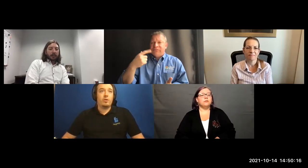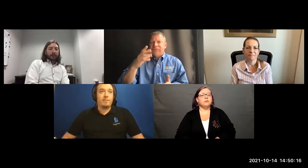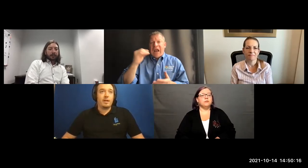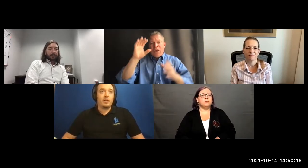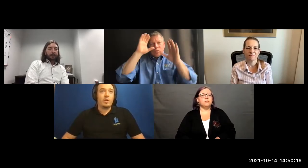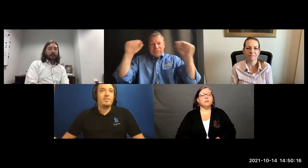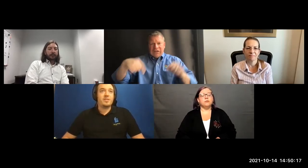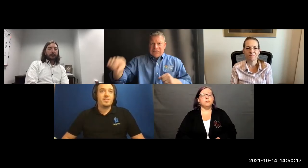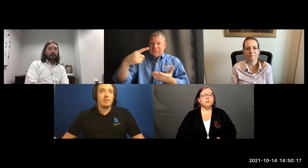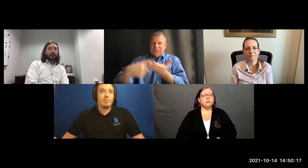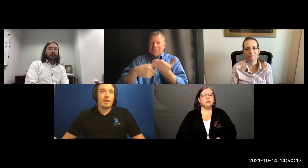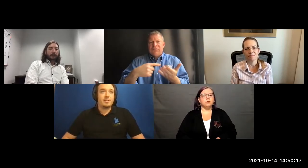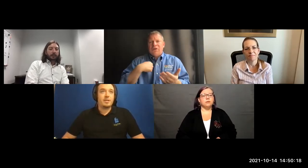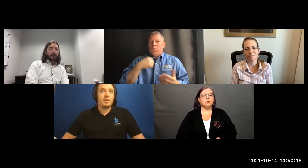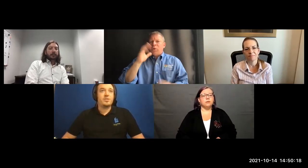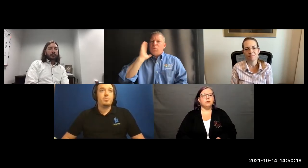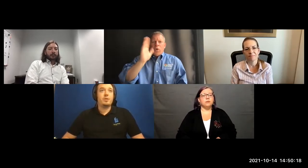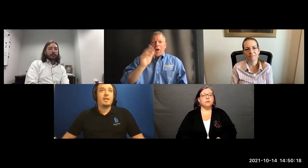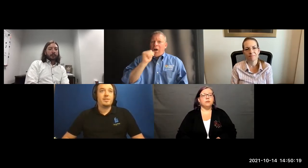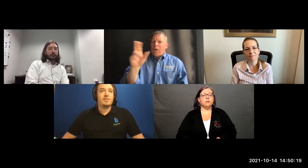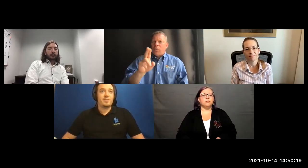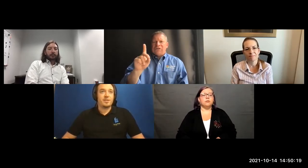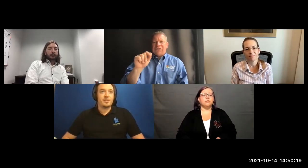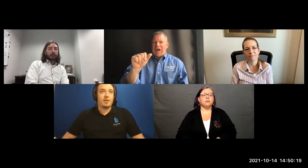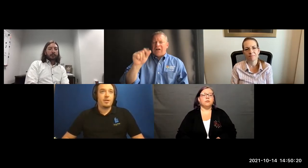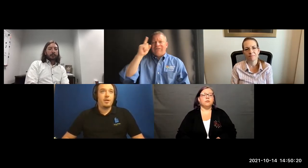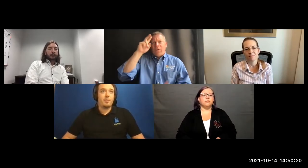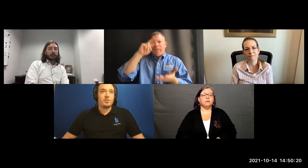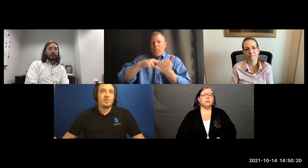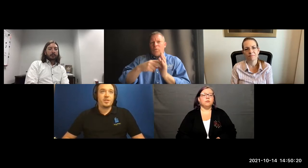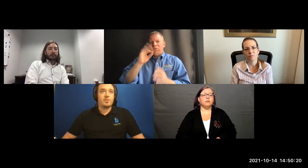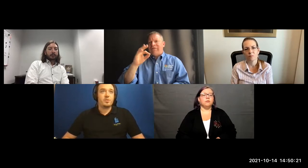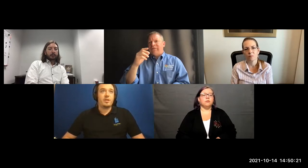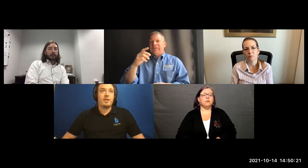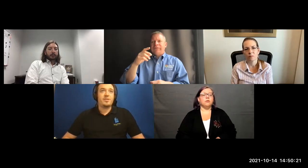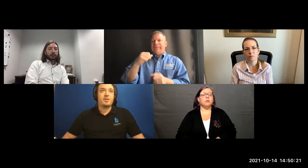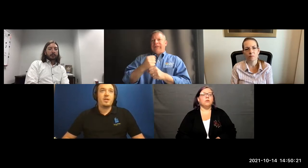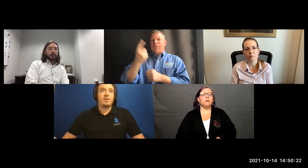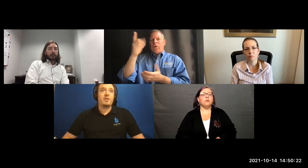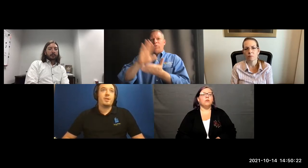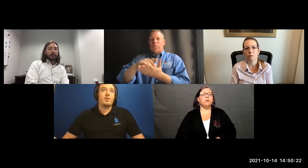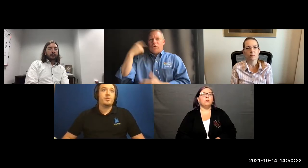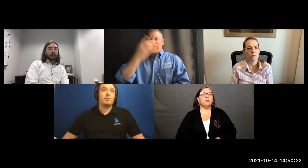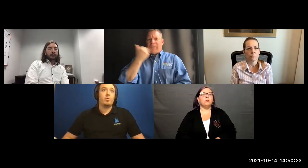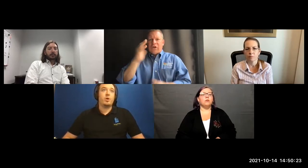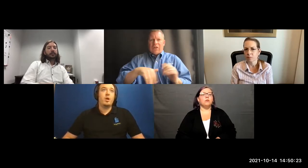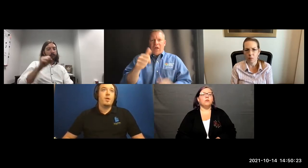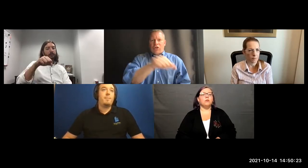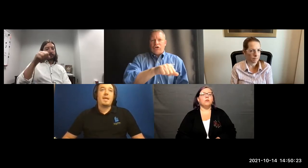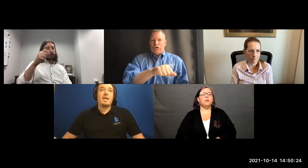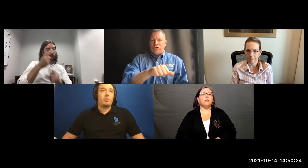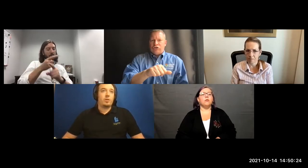very important and valid. We have discussed that in the past, and superintendents have discussed that amongst ourselves. The data is not intended to be used